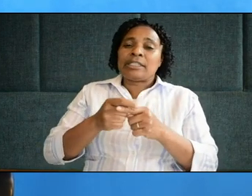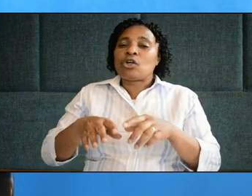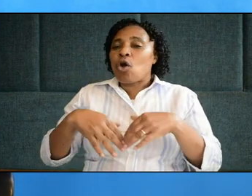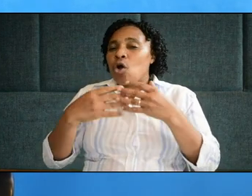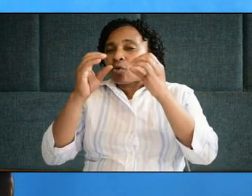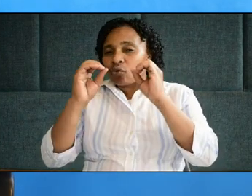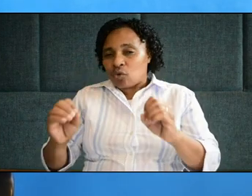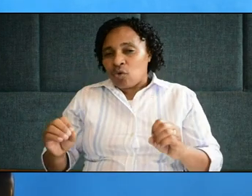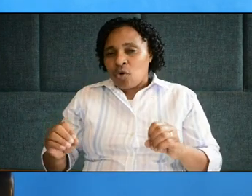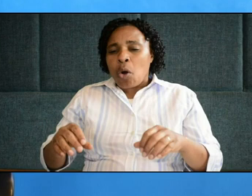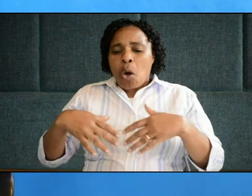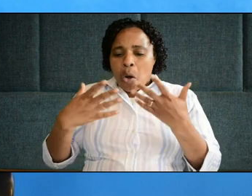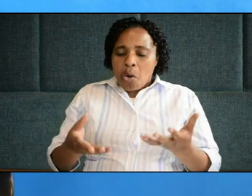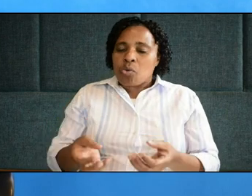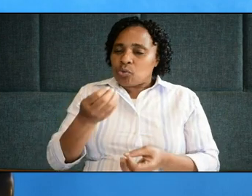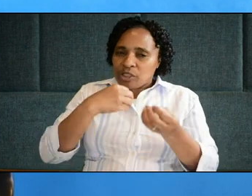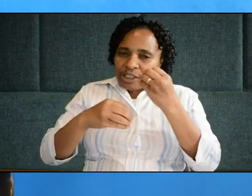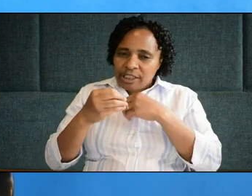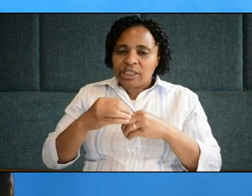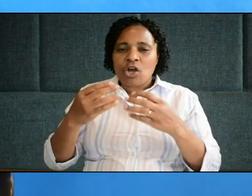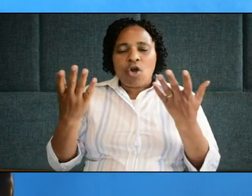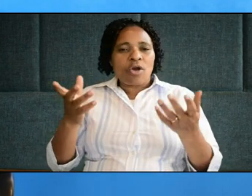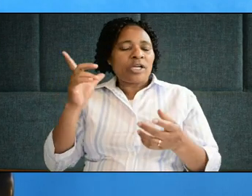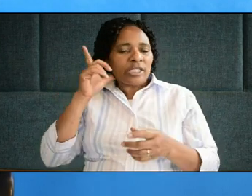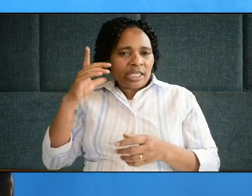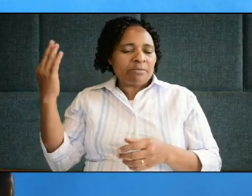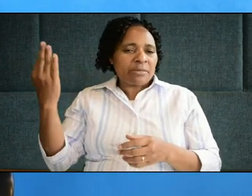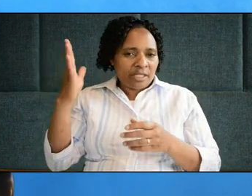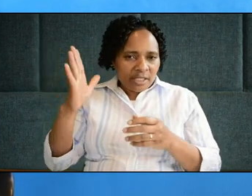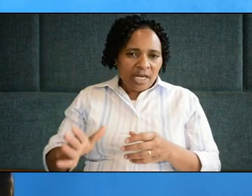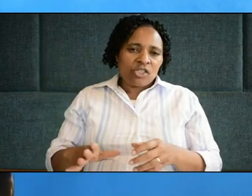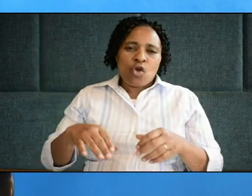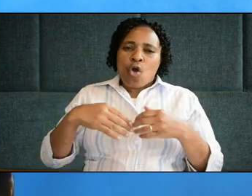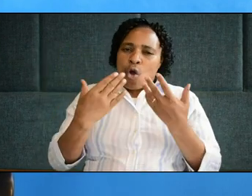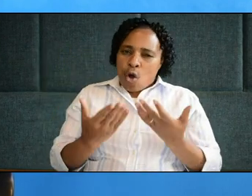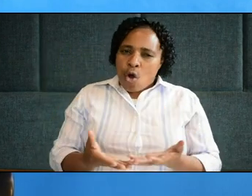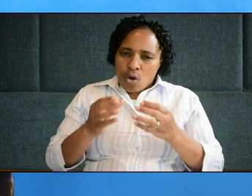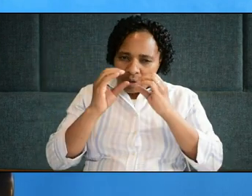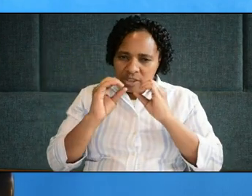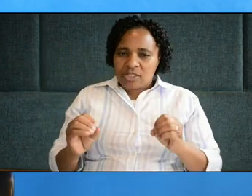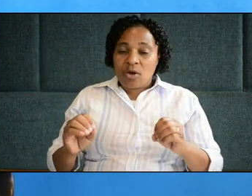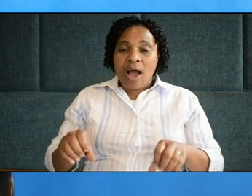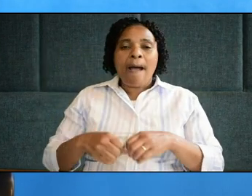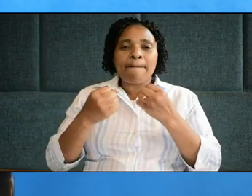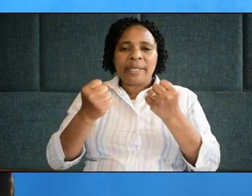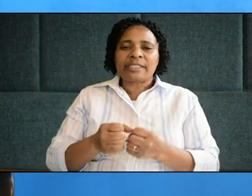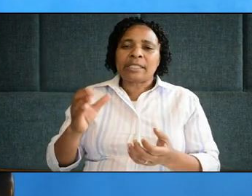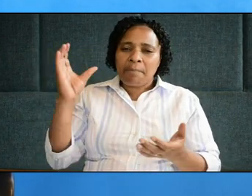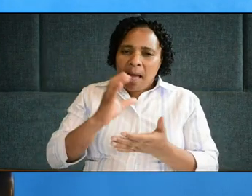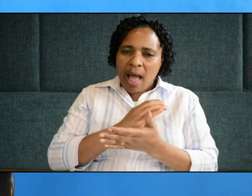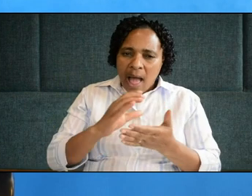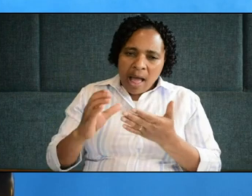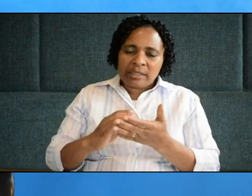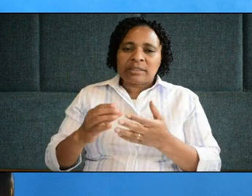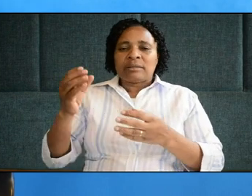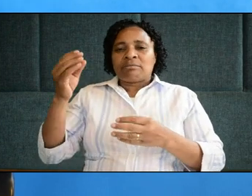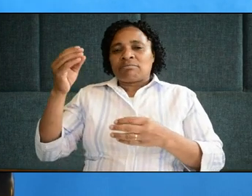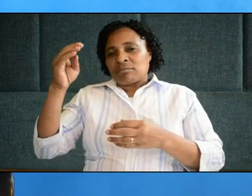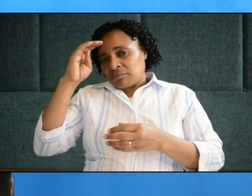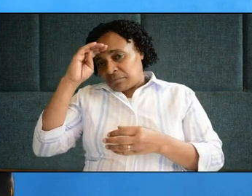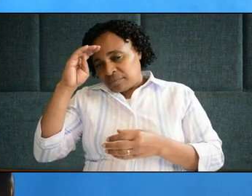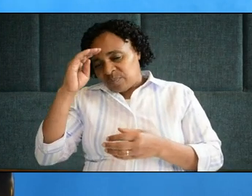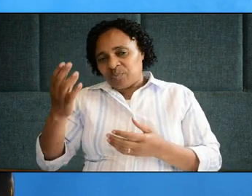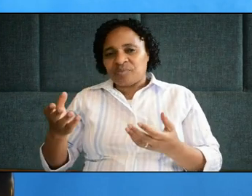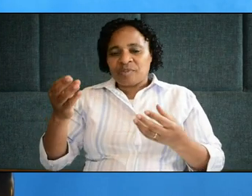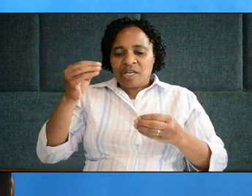Whether we eat foods or not, whether we listen to preachers or not. It happens in bars, in clubs, in election,